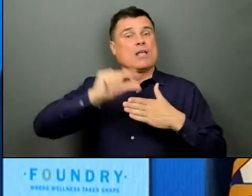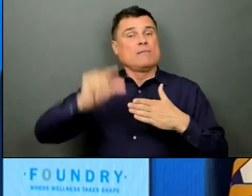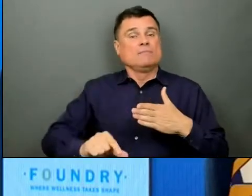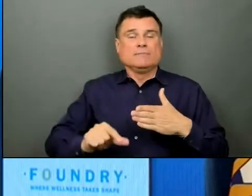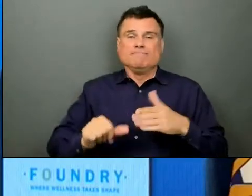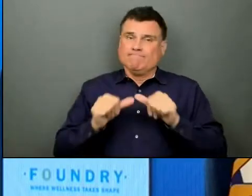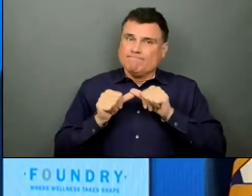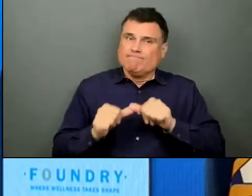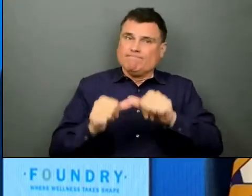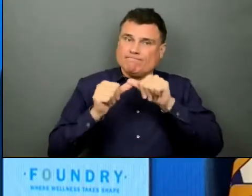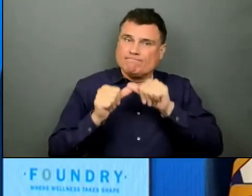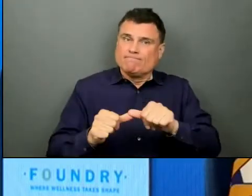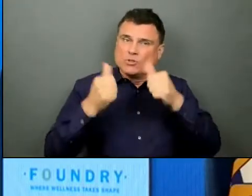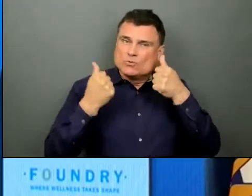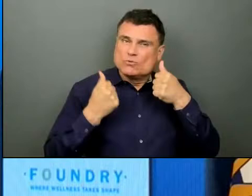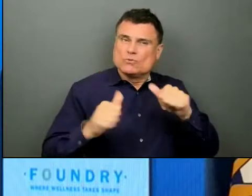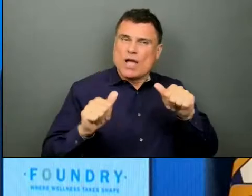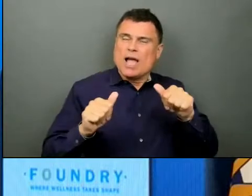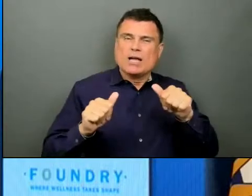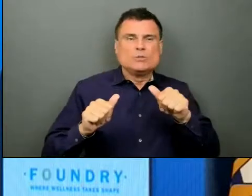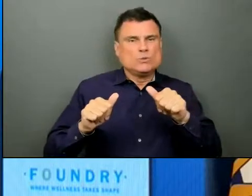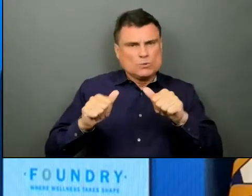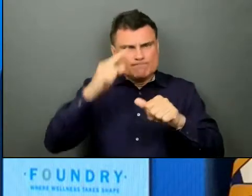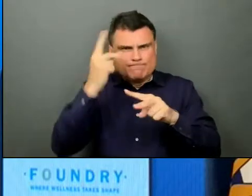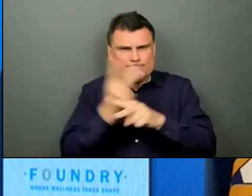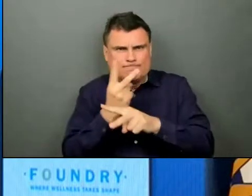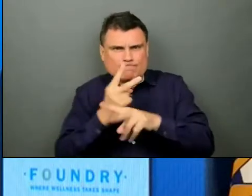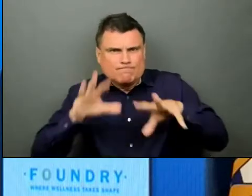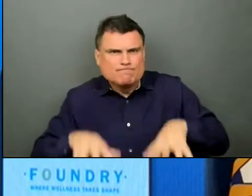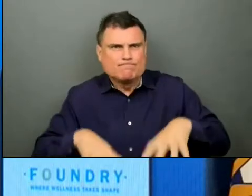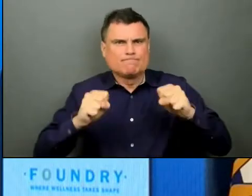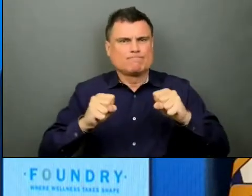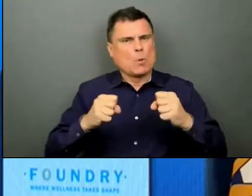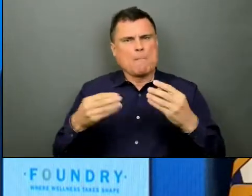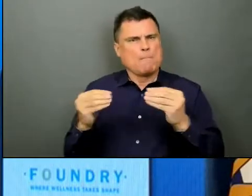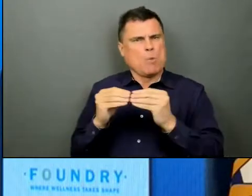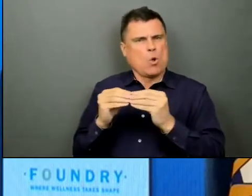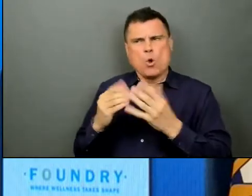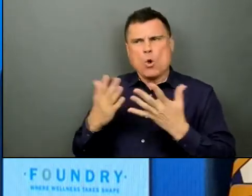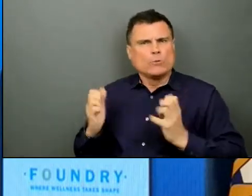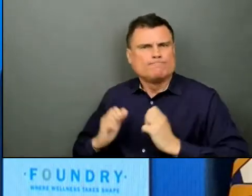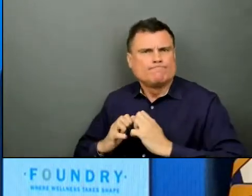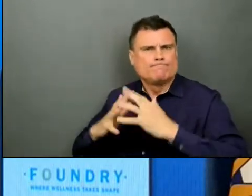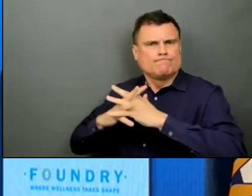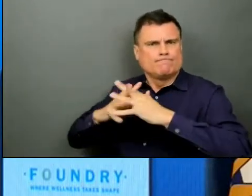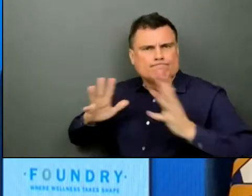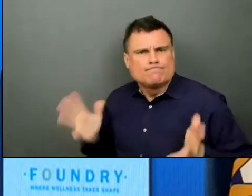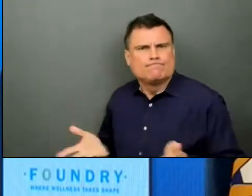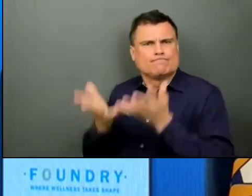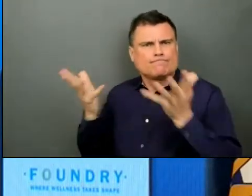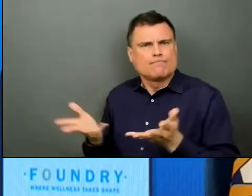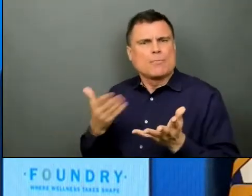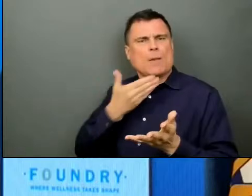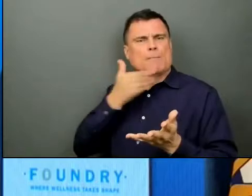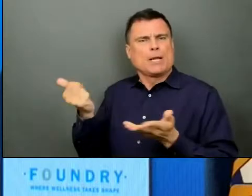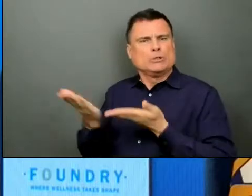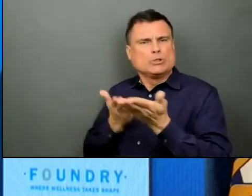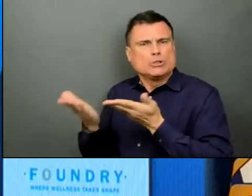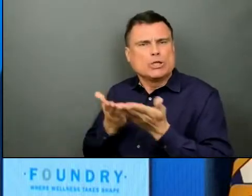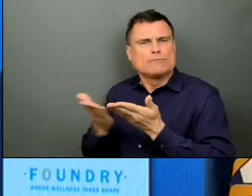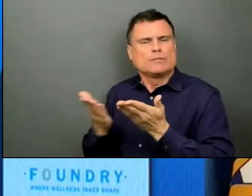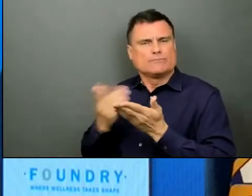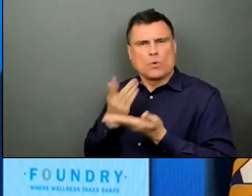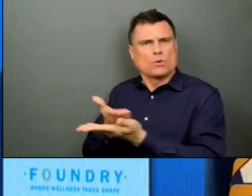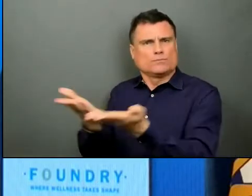and youth and anybody in mental health or addictions crisis gets the help that they need when they need it and where they need it.